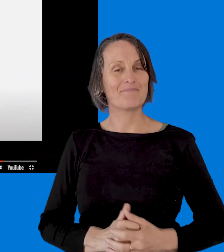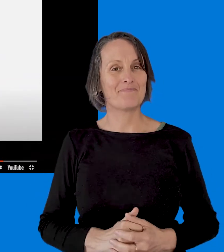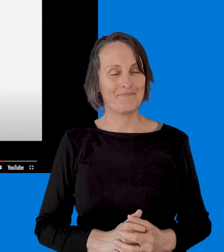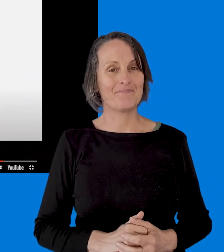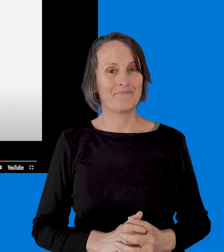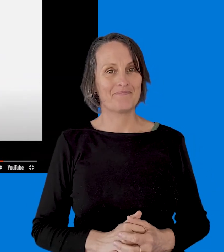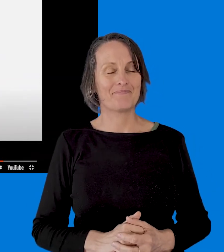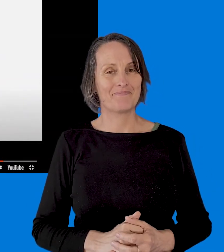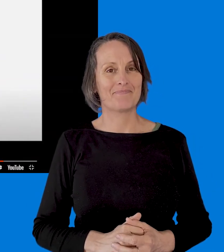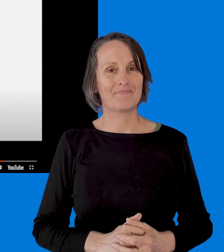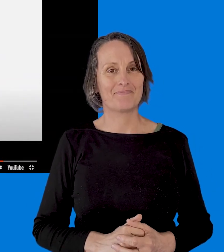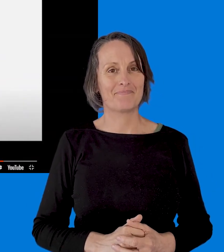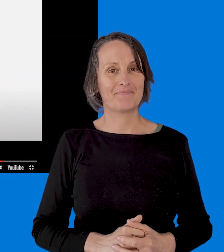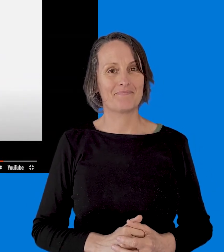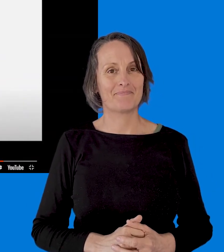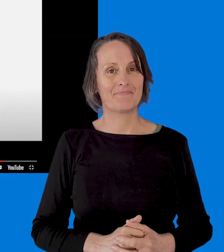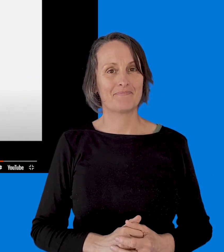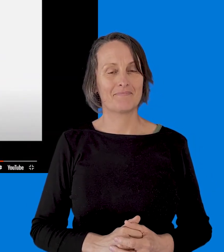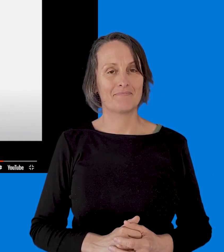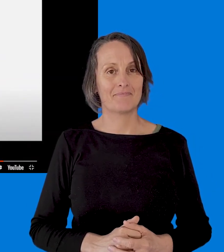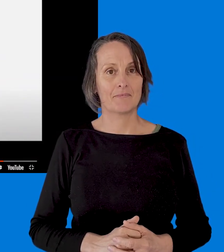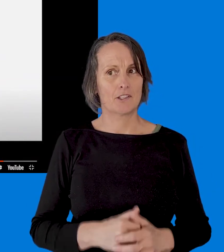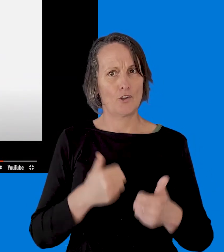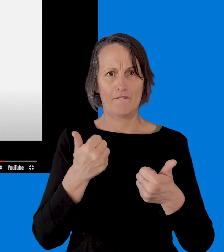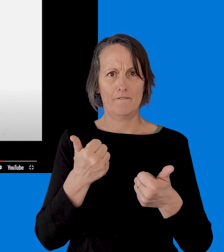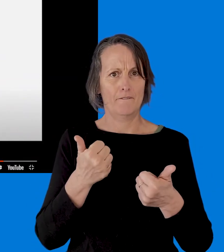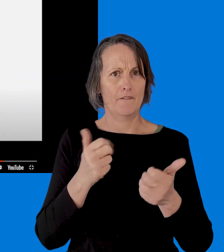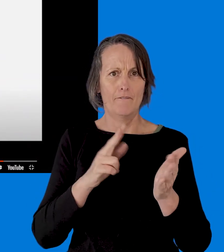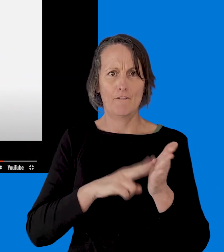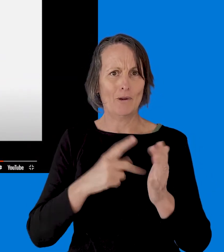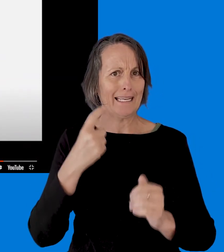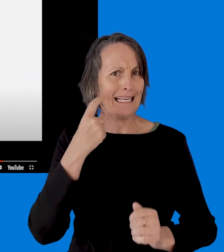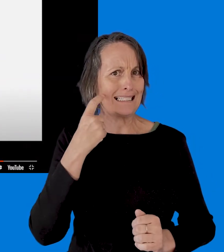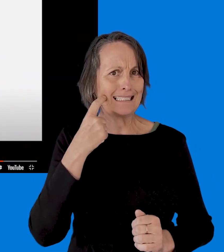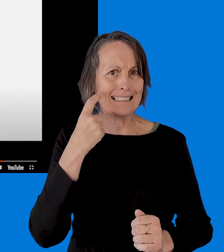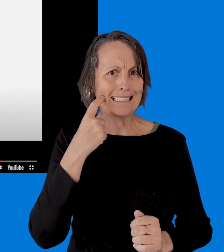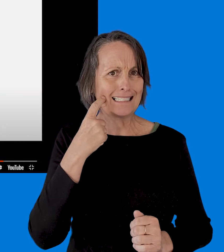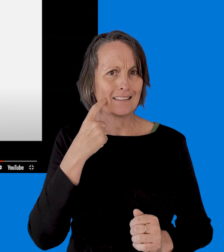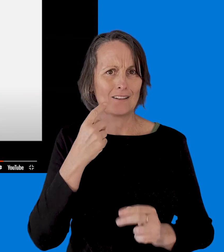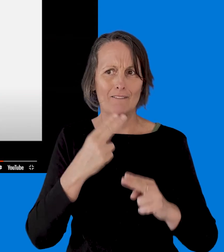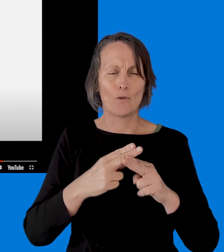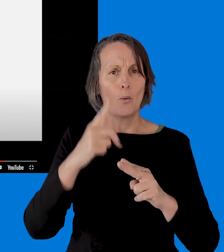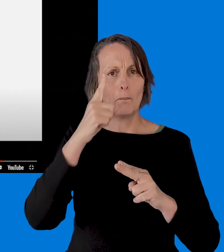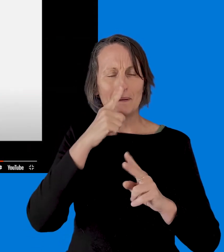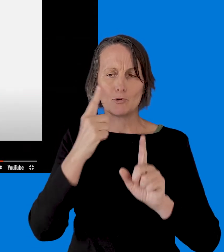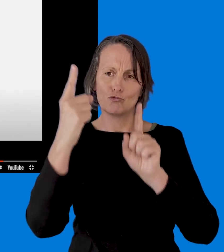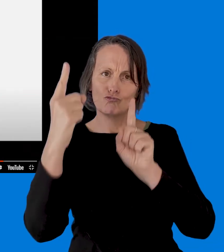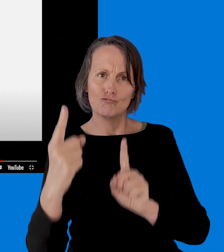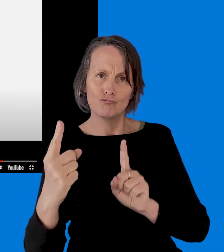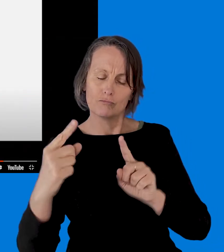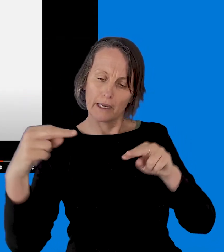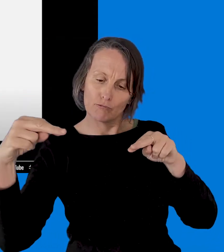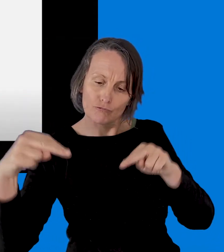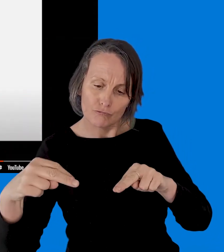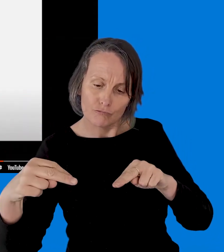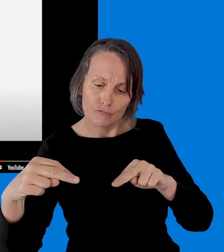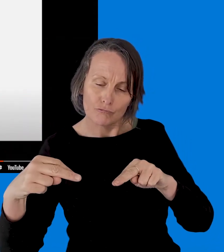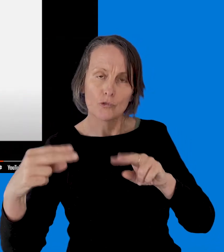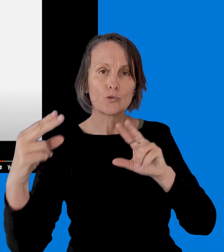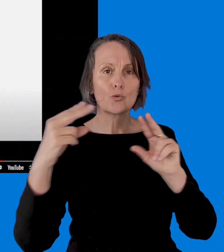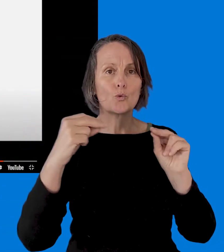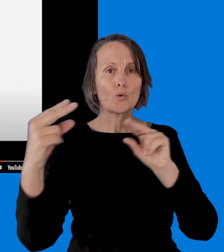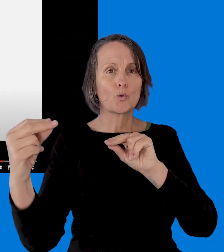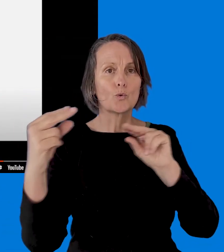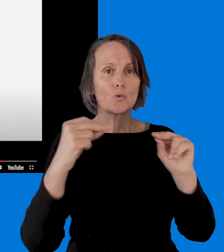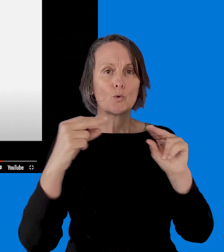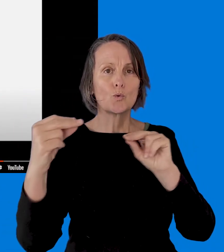for the speaker that's on that side of the screen. So that's actually, I think, very convenient for these kind of scenarios where you have